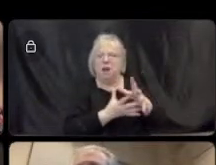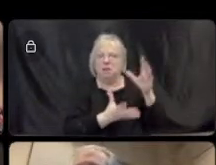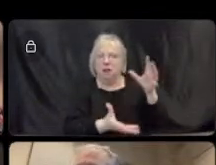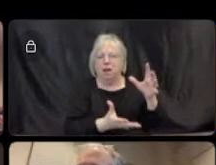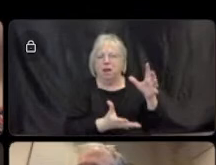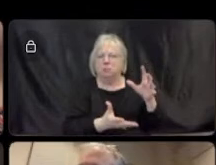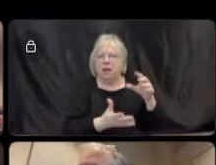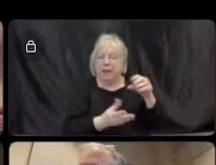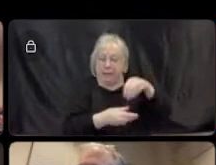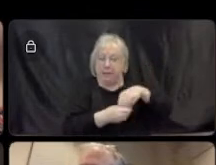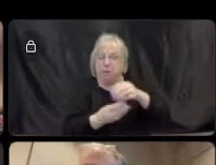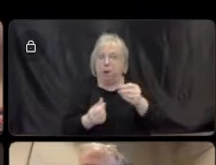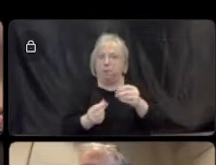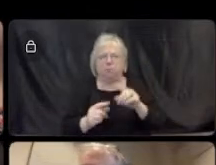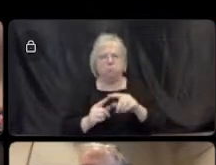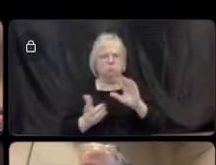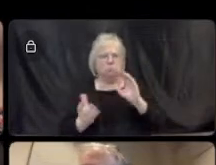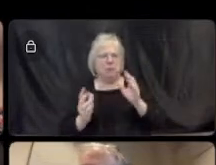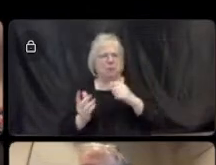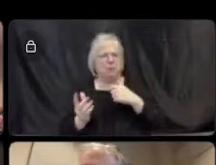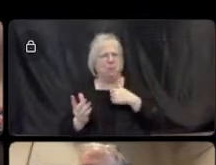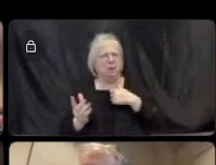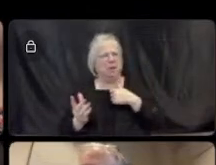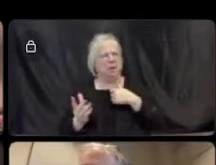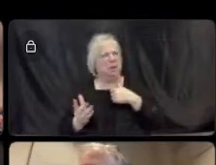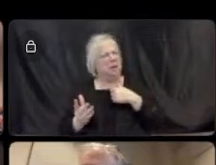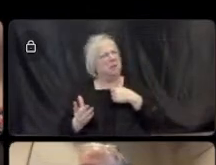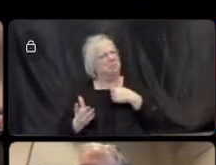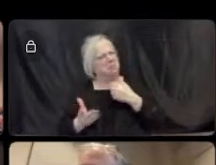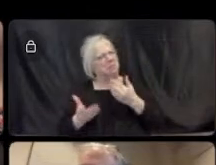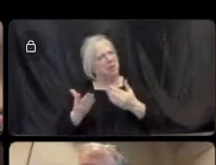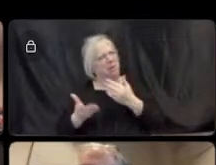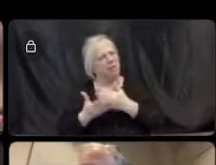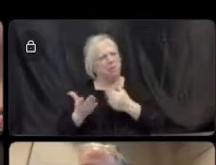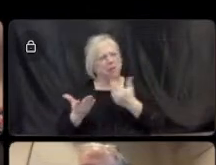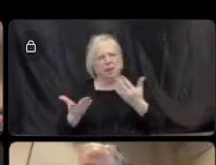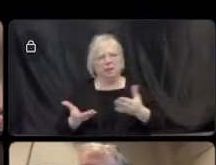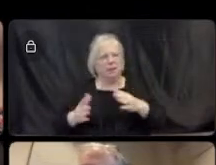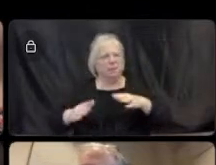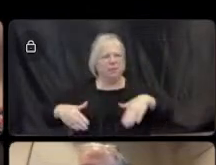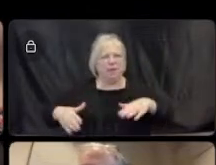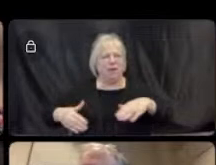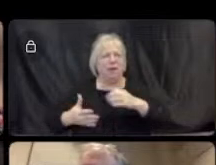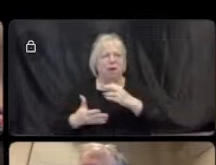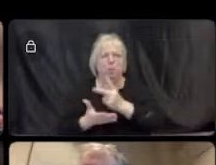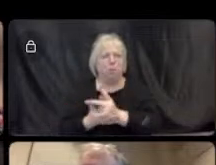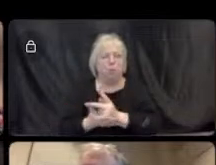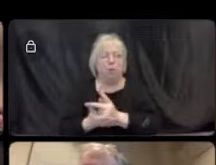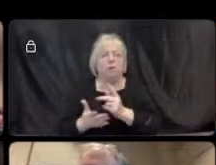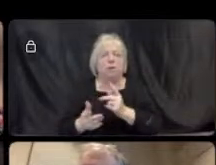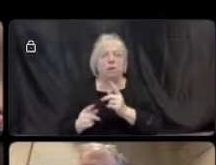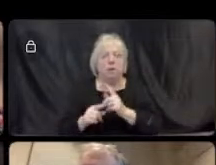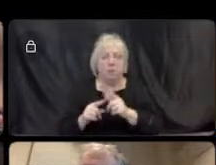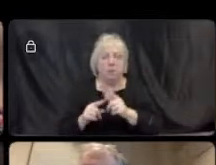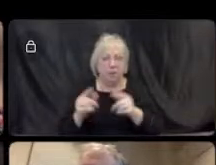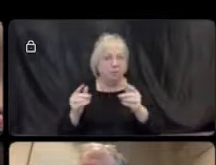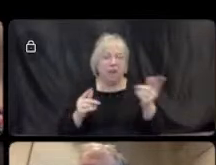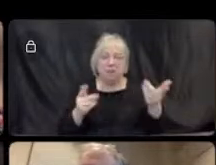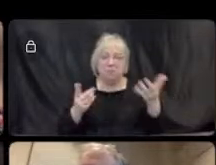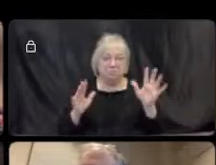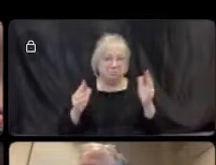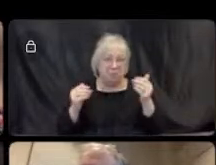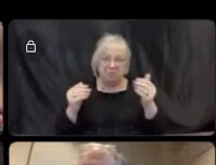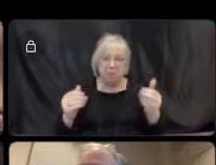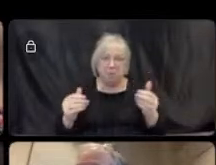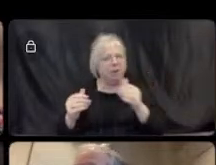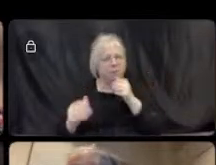like to me, some things must not have been approved for them to go forward with that. I'm not